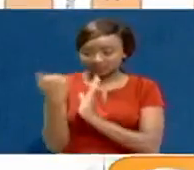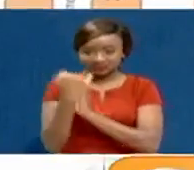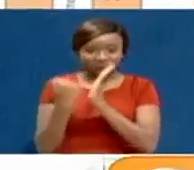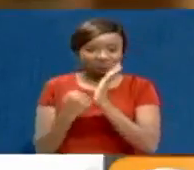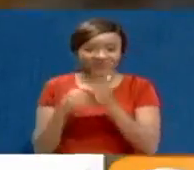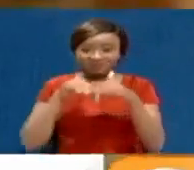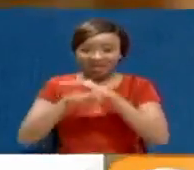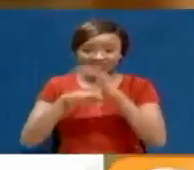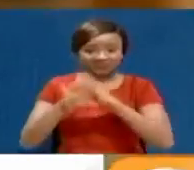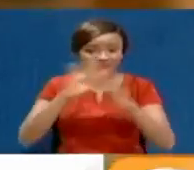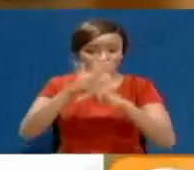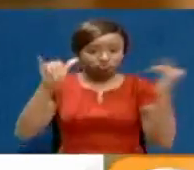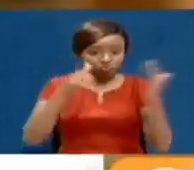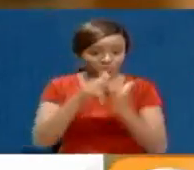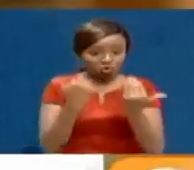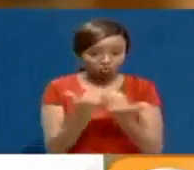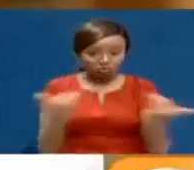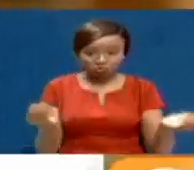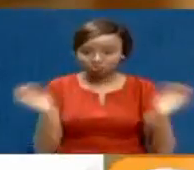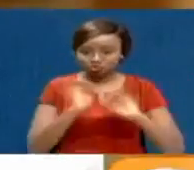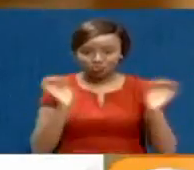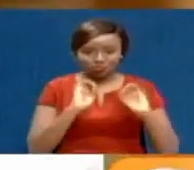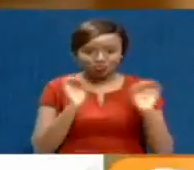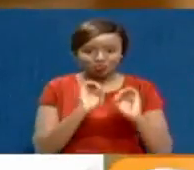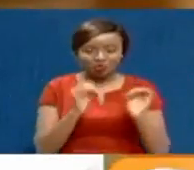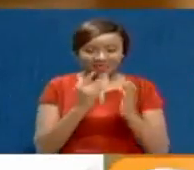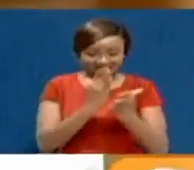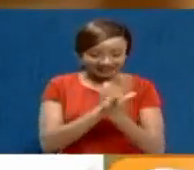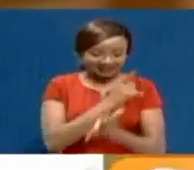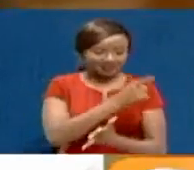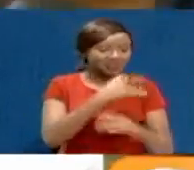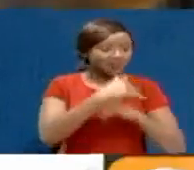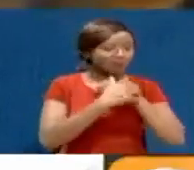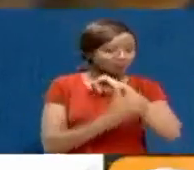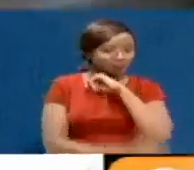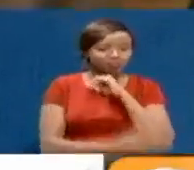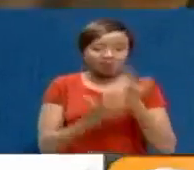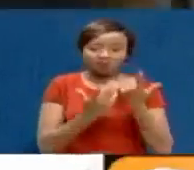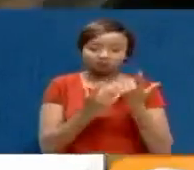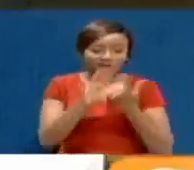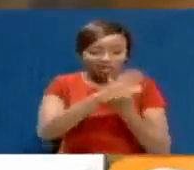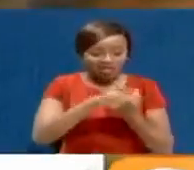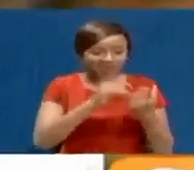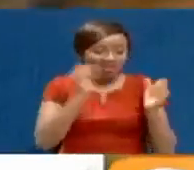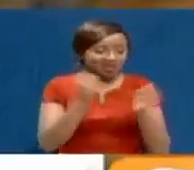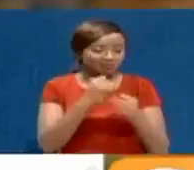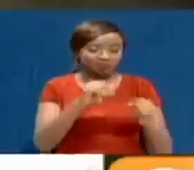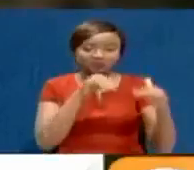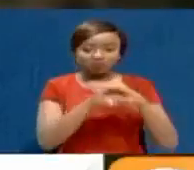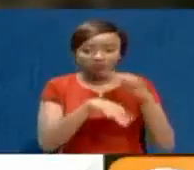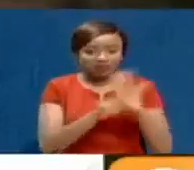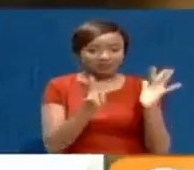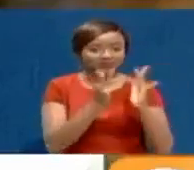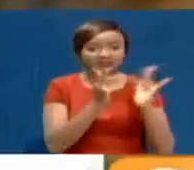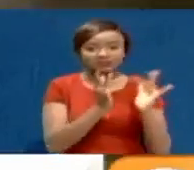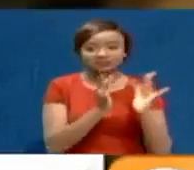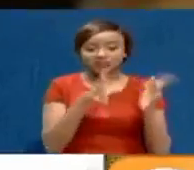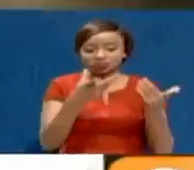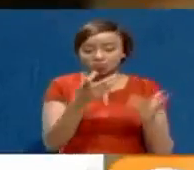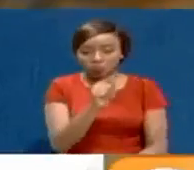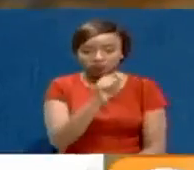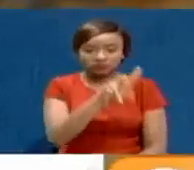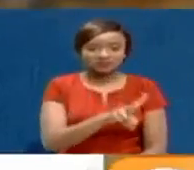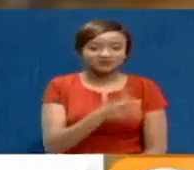not accessible to a majority of children in the country. There are those from poor households and regions that cannot access internet or television.